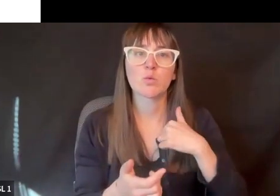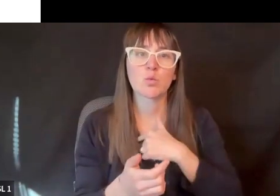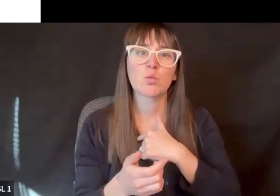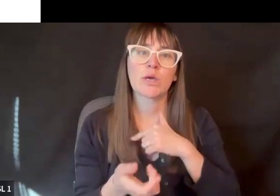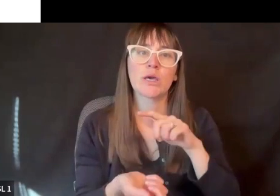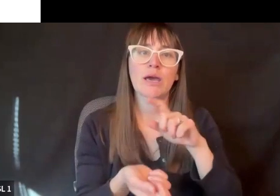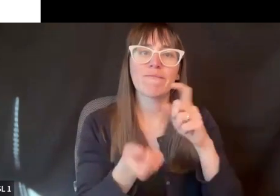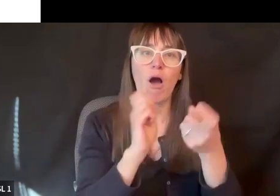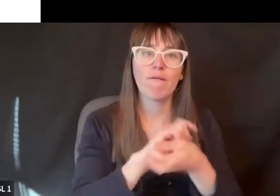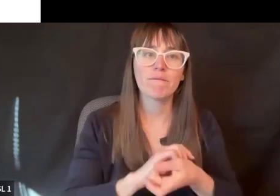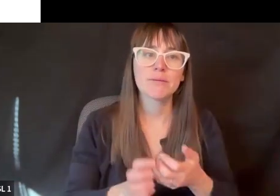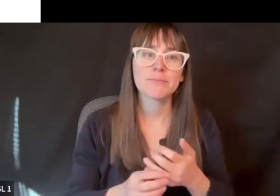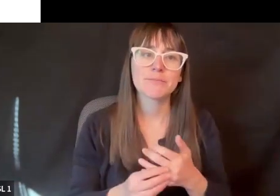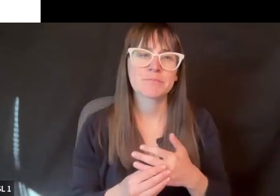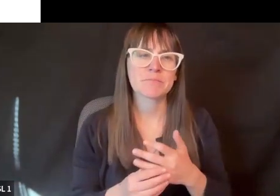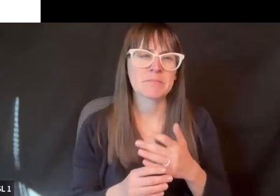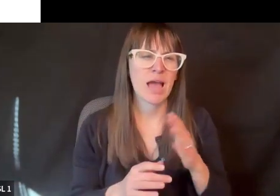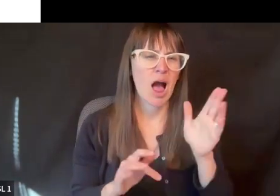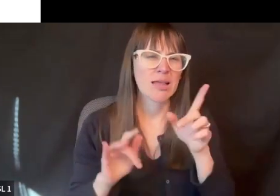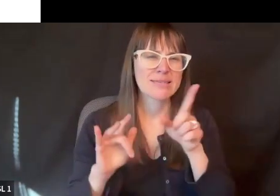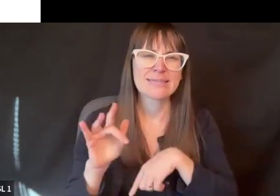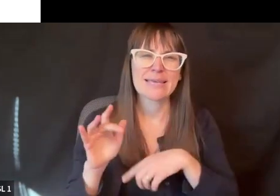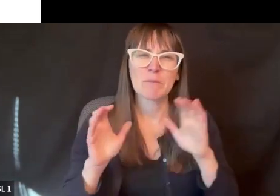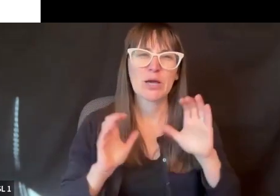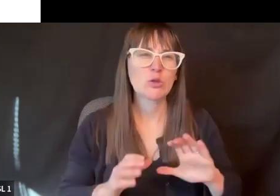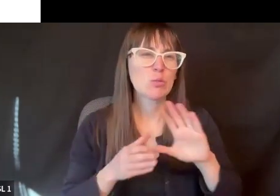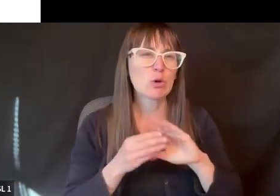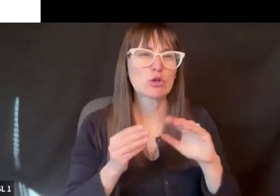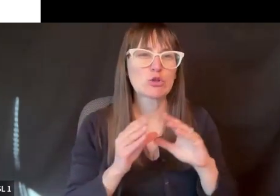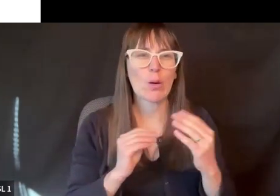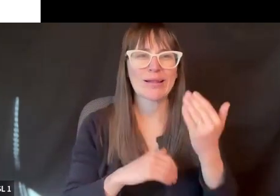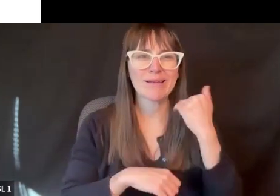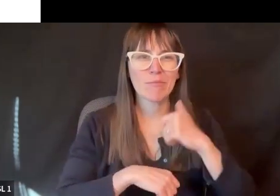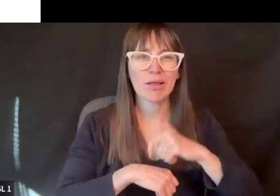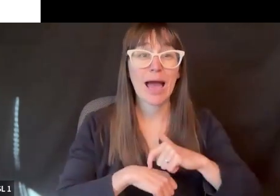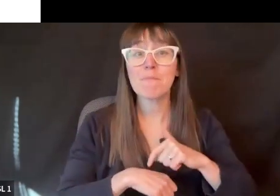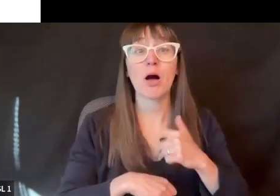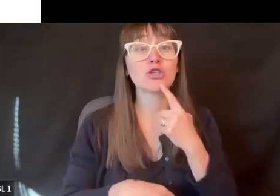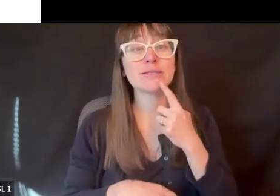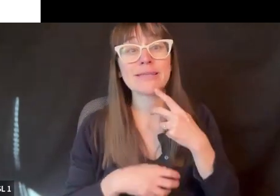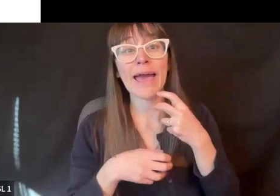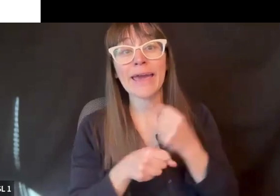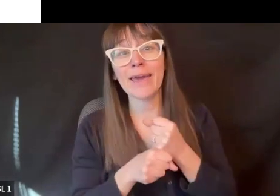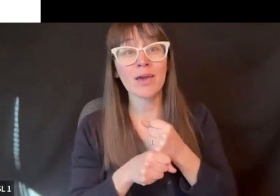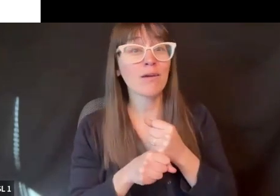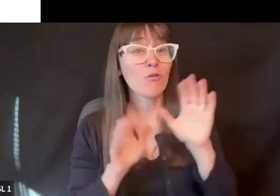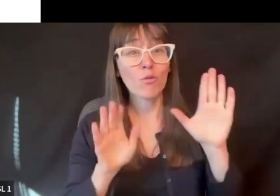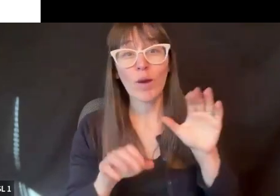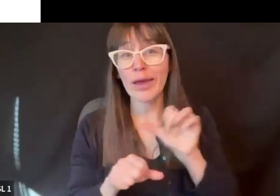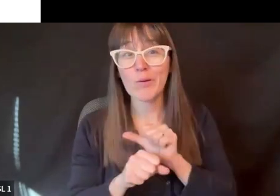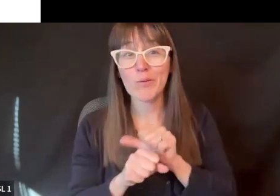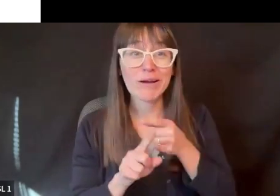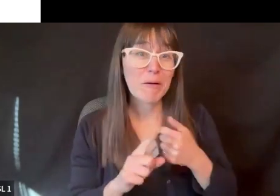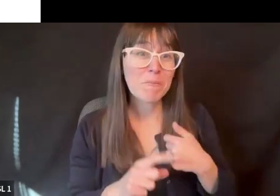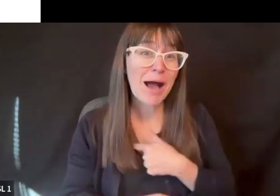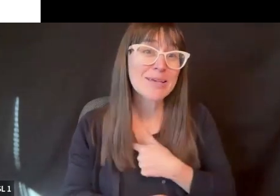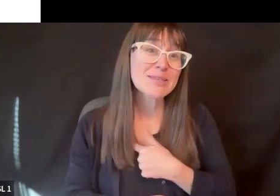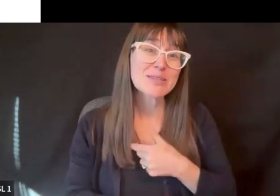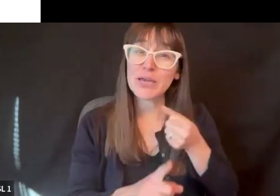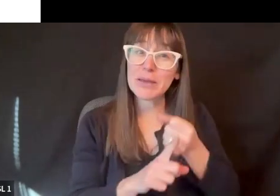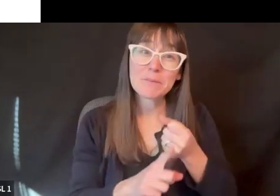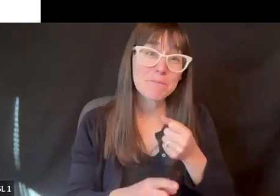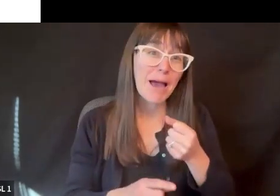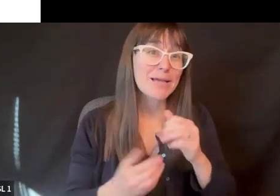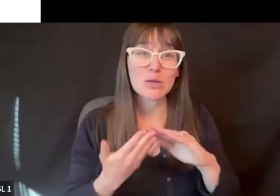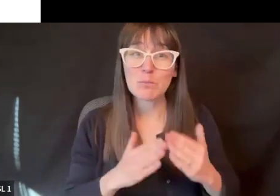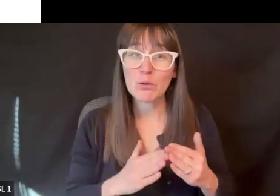slide. I'm going to skip the consumer story because it will take me too long, other than to say we do great work and